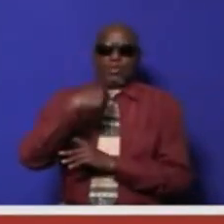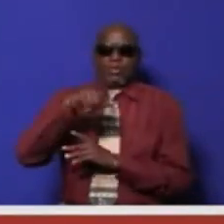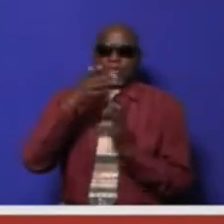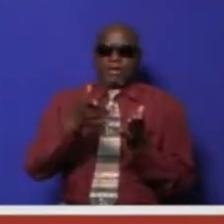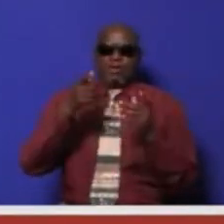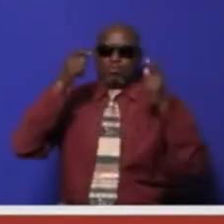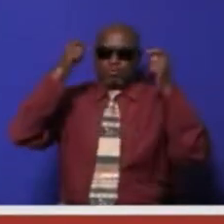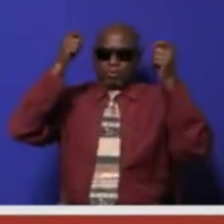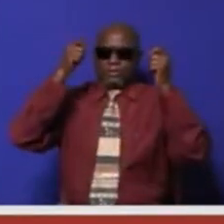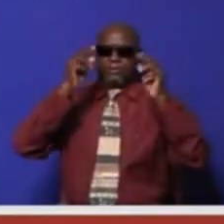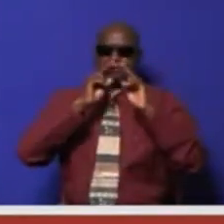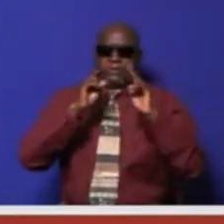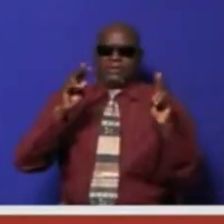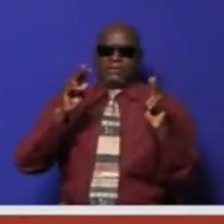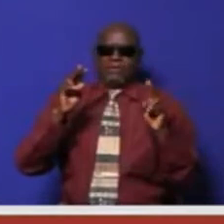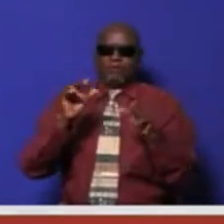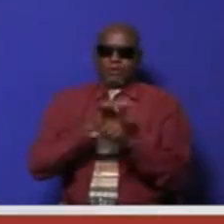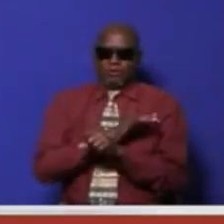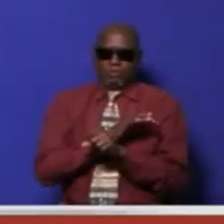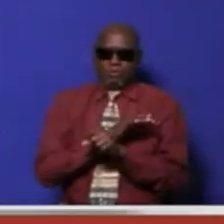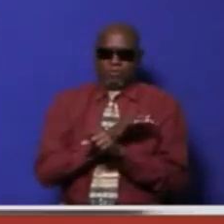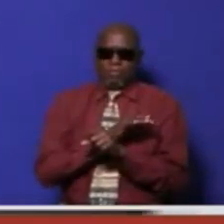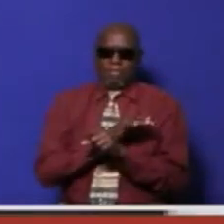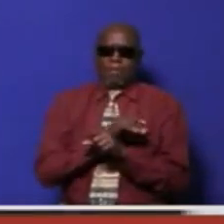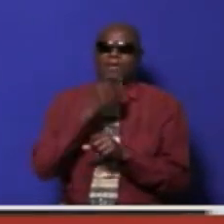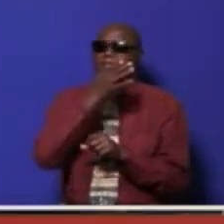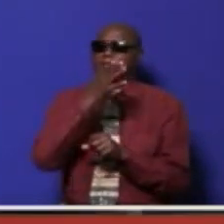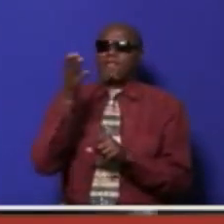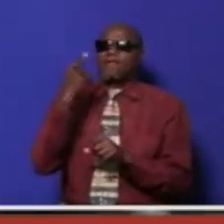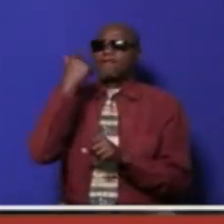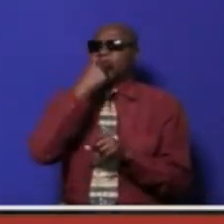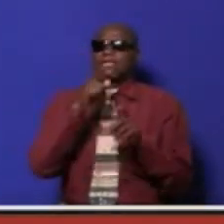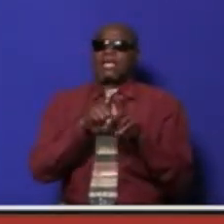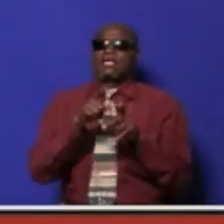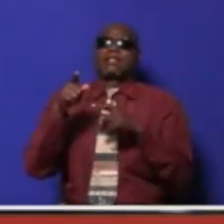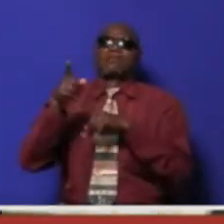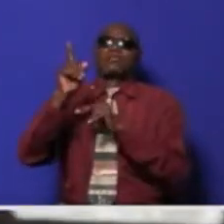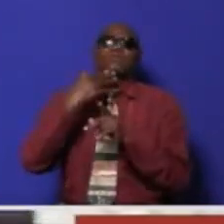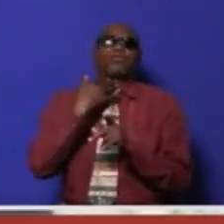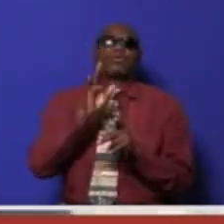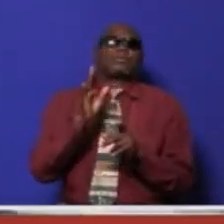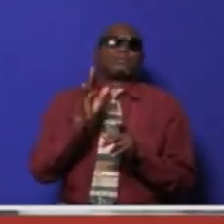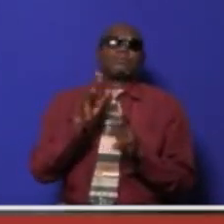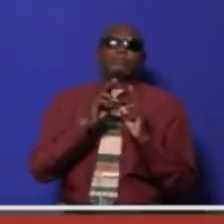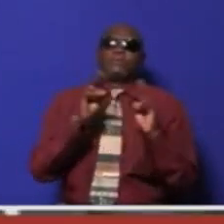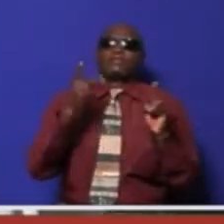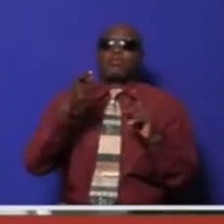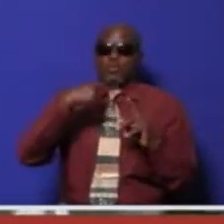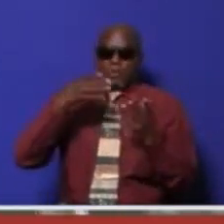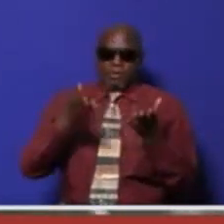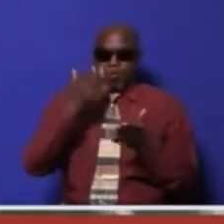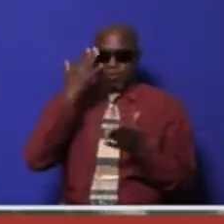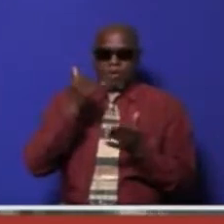protest peacefully, but it seems like they are the ones who don't want the peace. But we are here to fight the financial